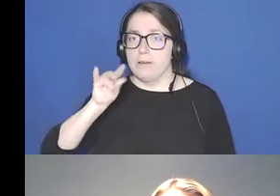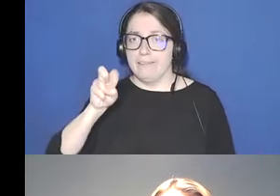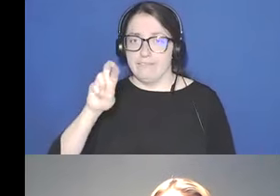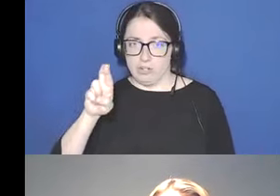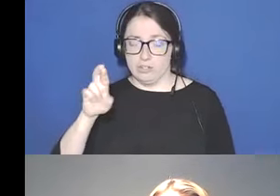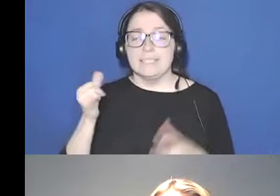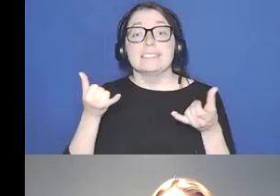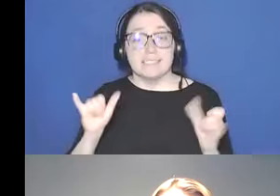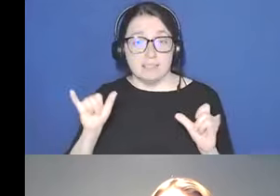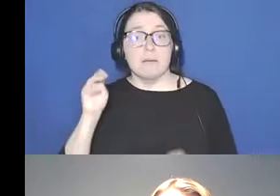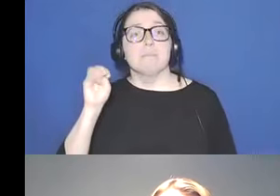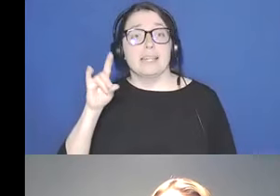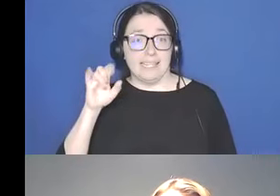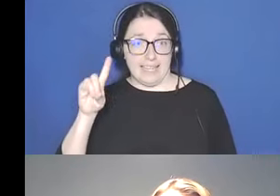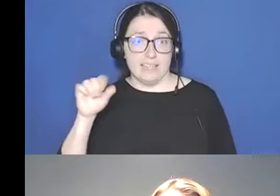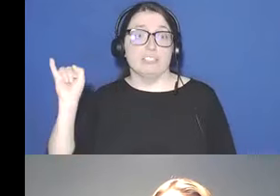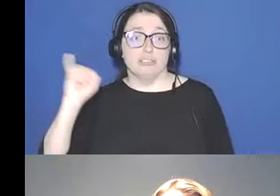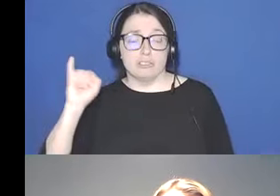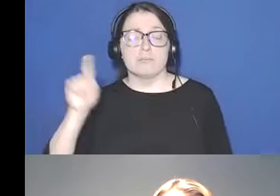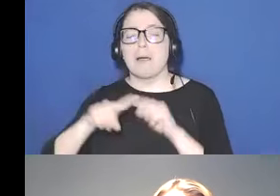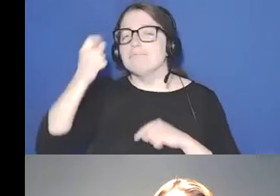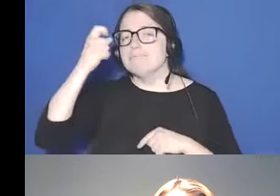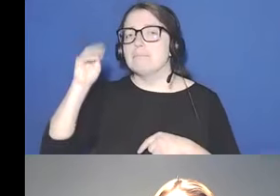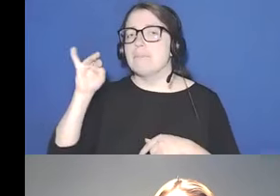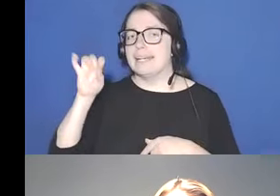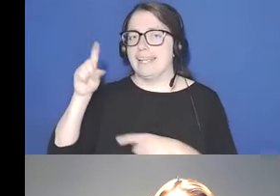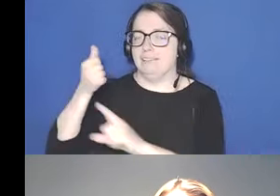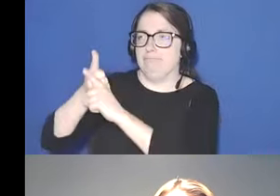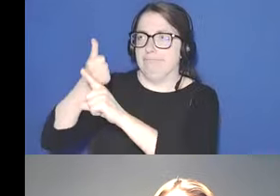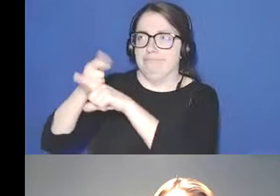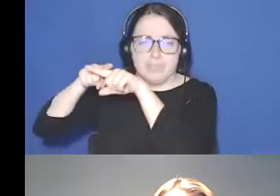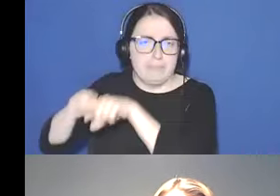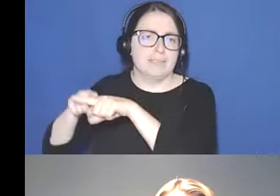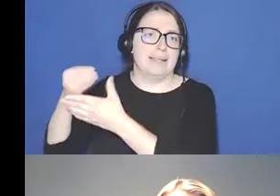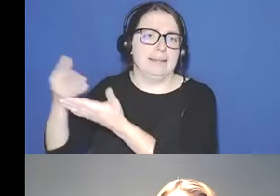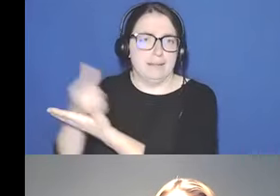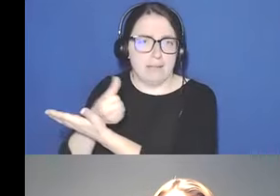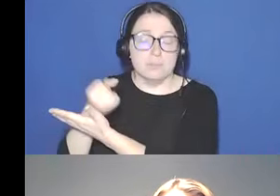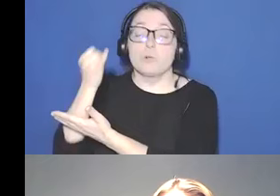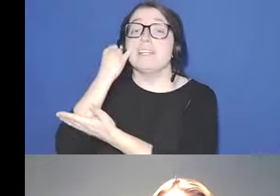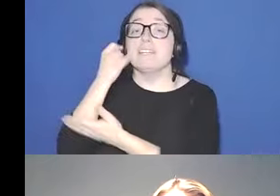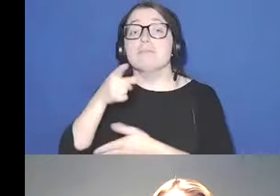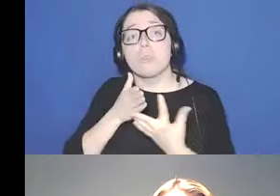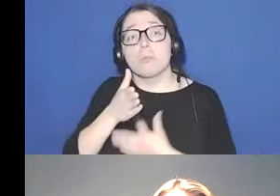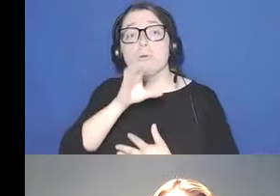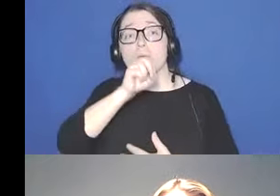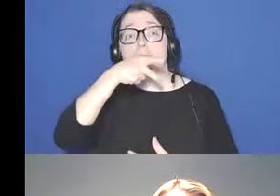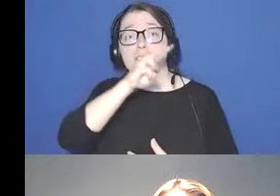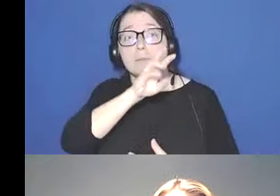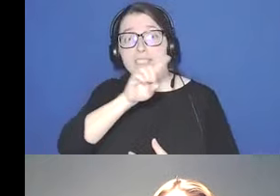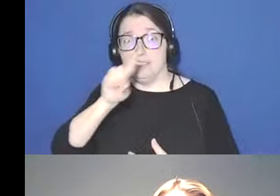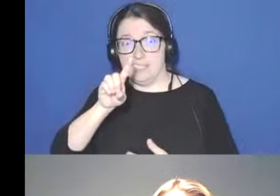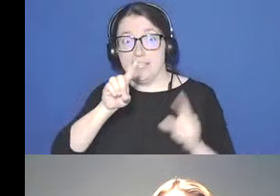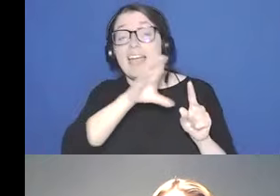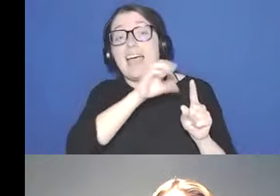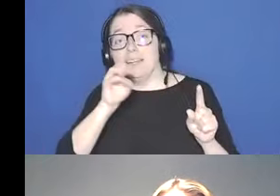but since Medicaid is based on income, when you go through OPWDD and Medicaid waiver, they waive